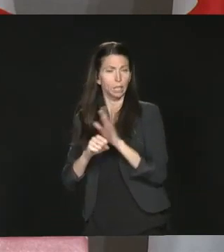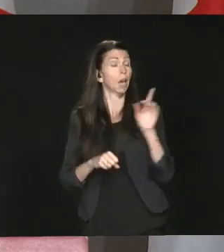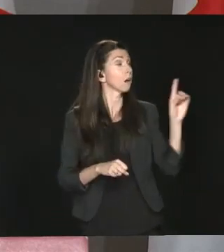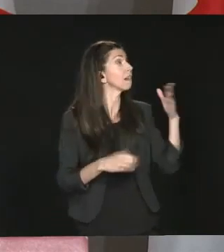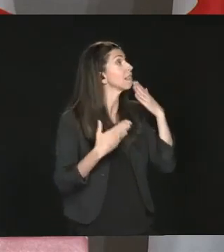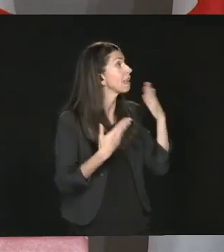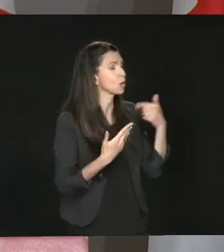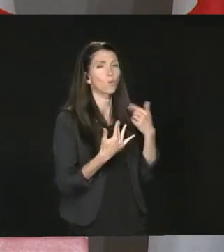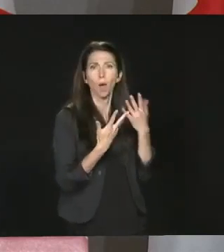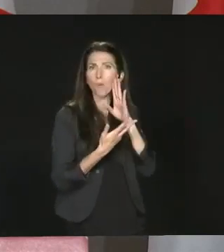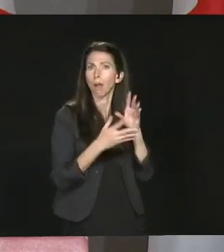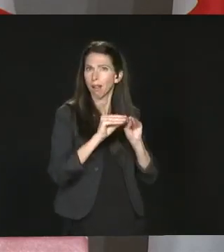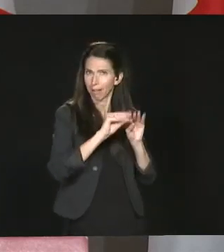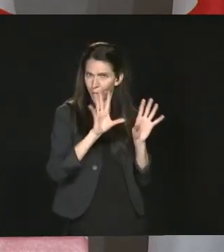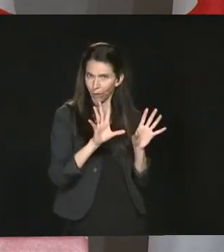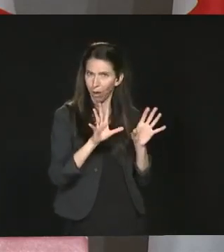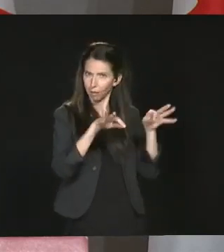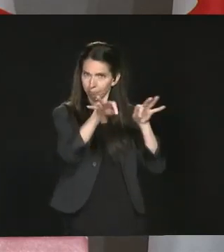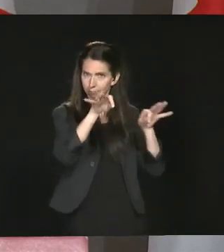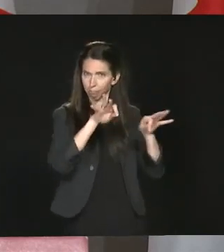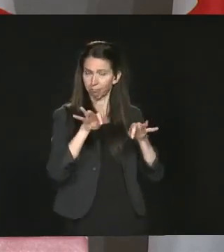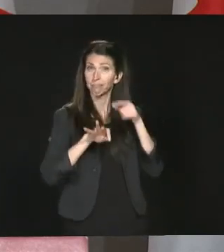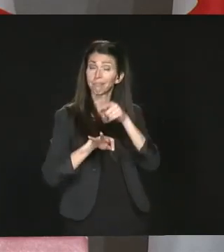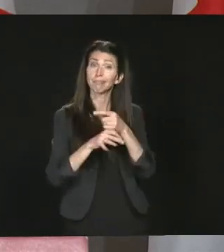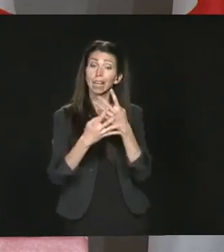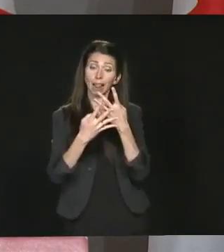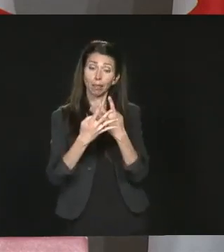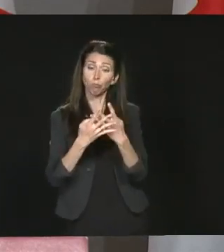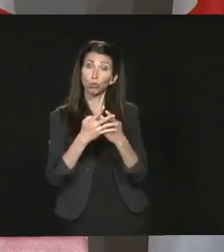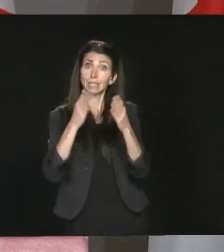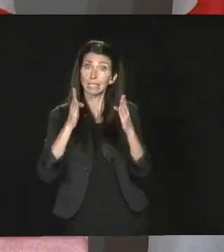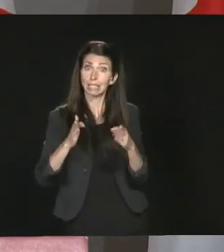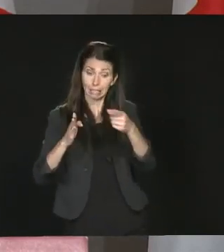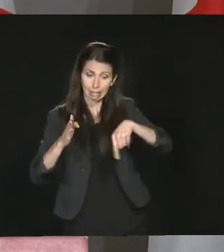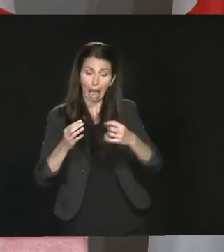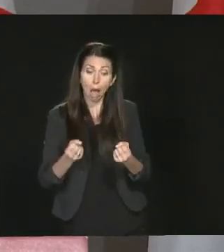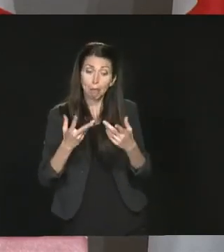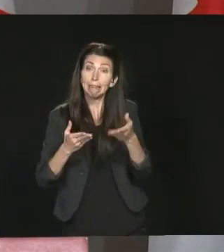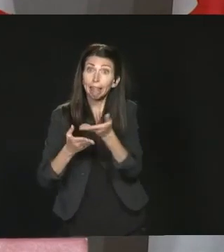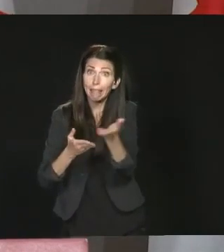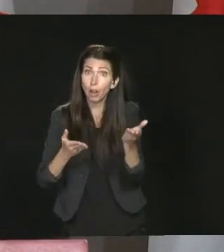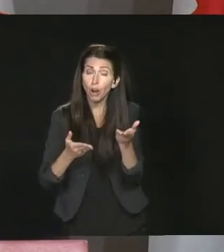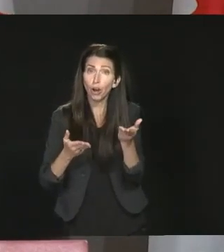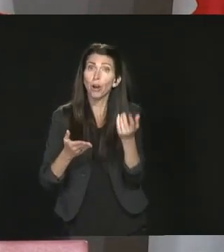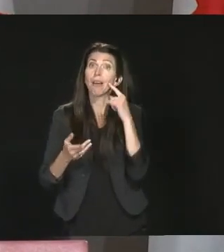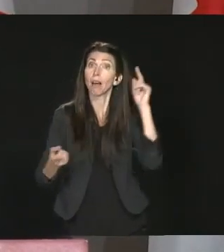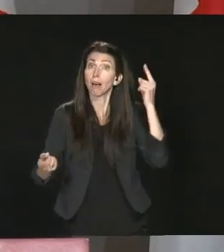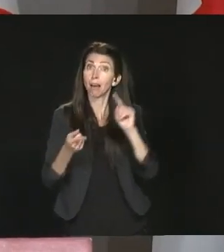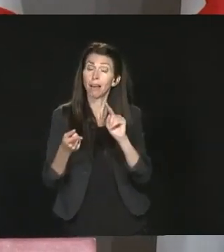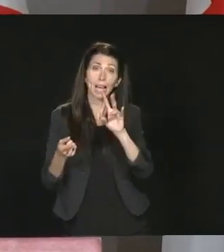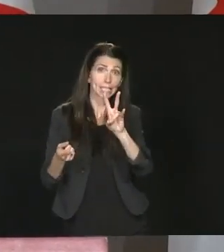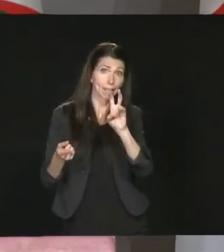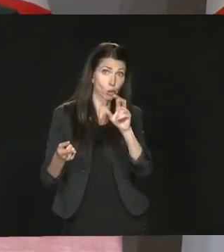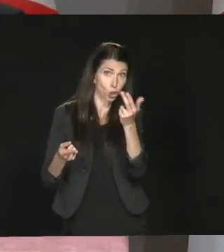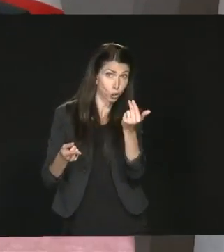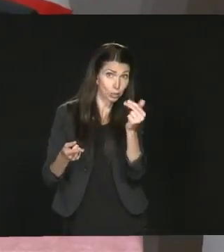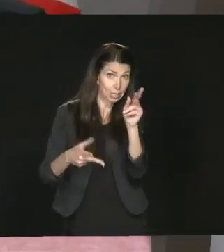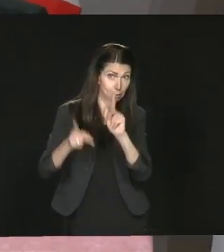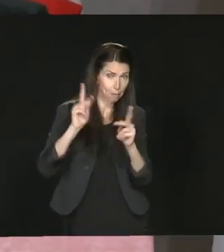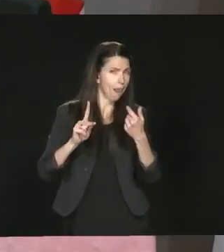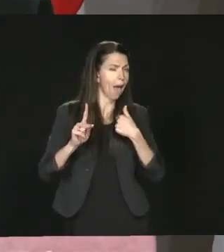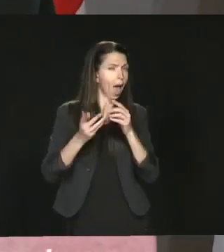prison population has declined by 713 inmates, I mean in the net. And as Justin indicated, and he's correct,